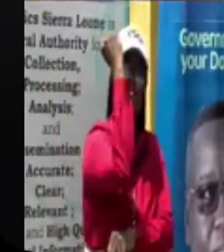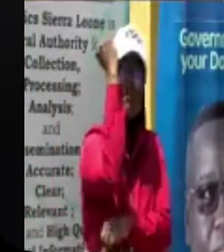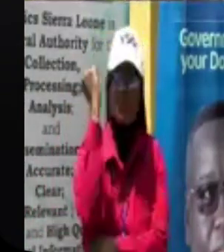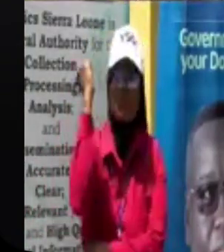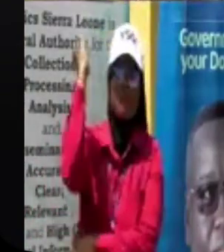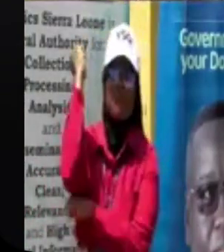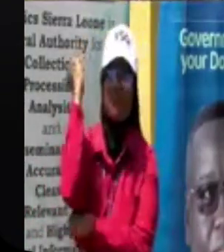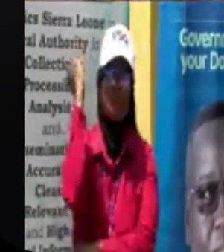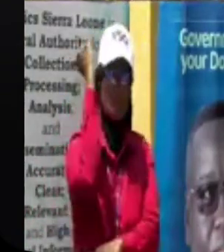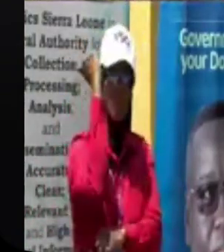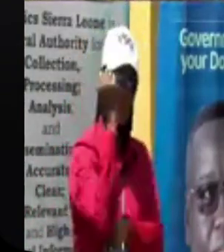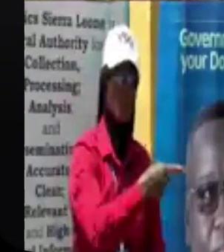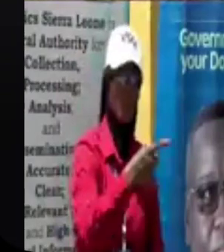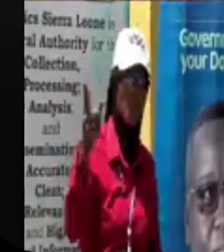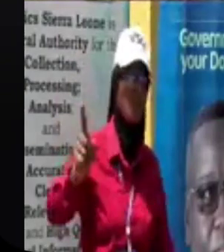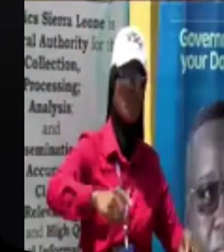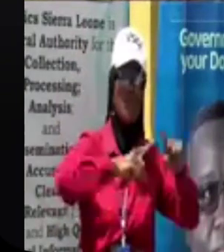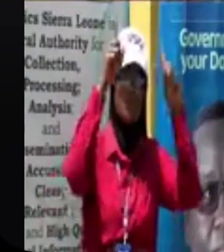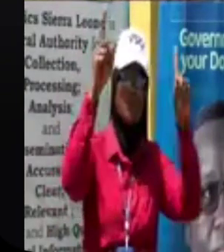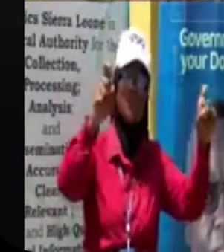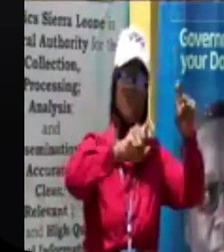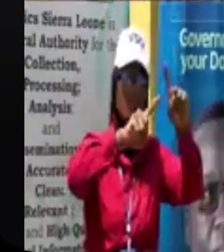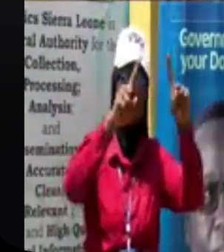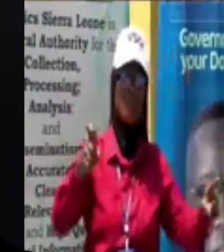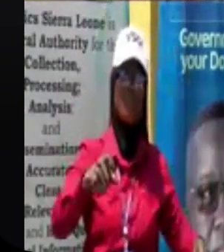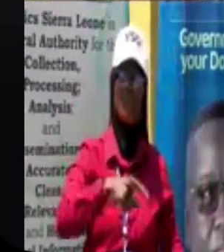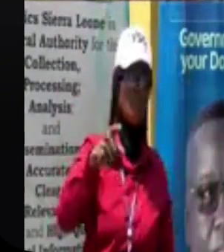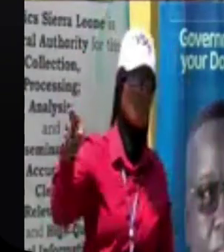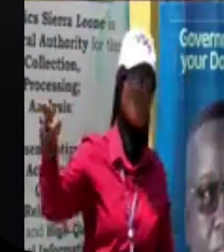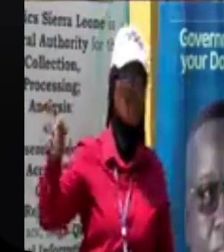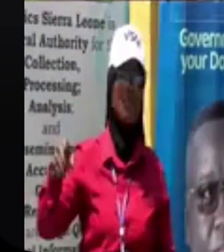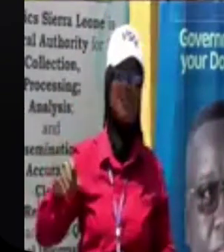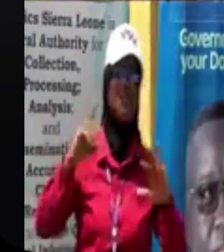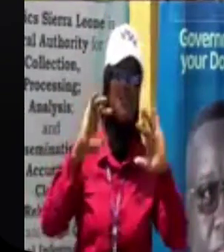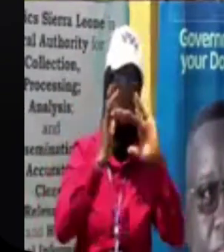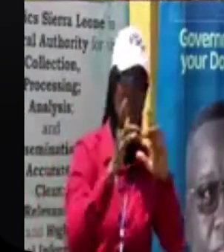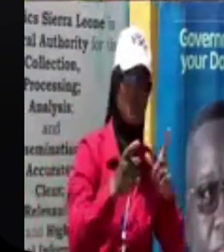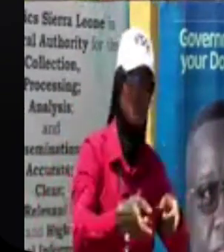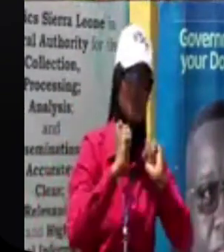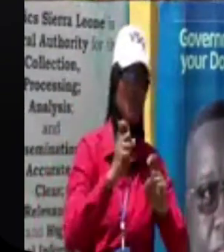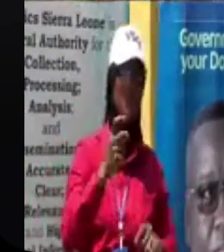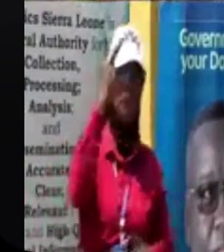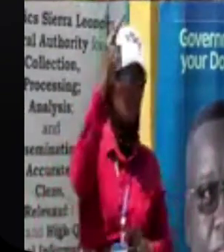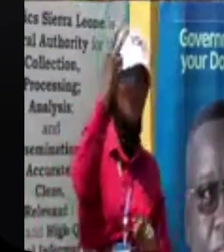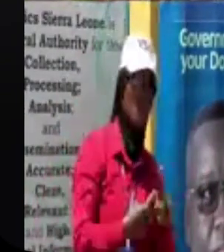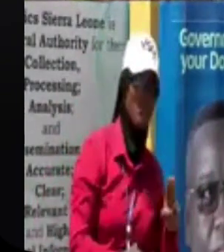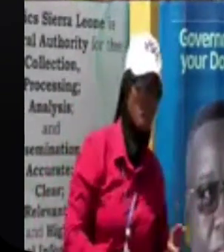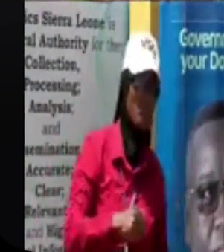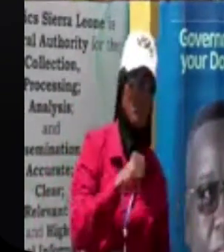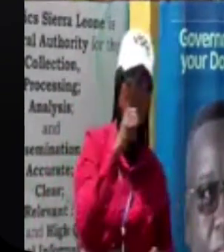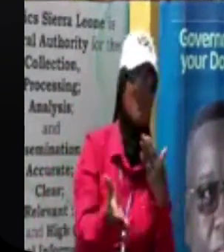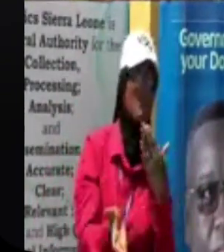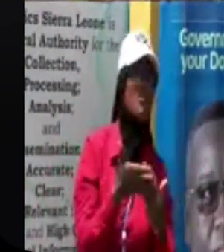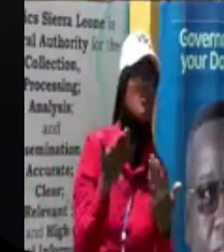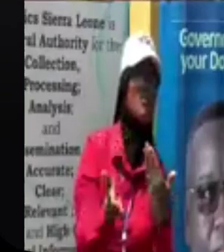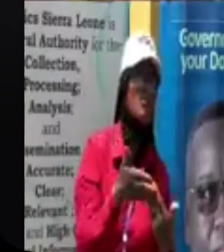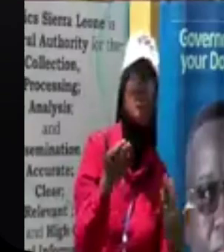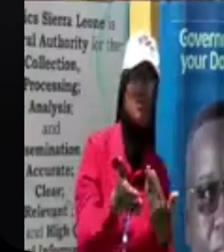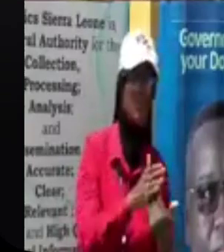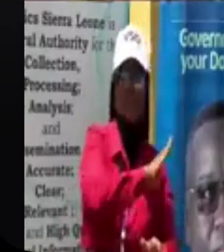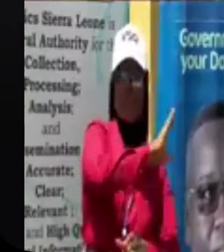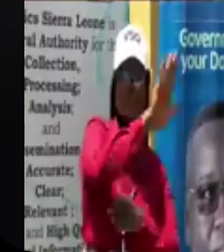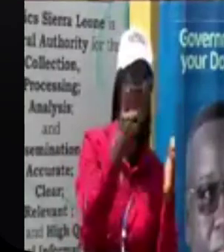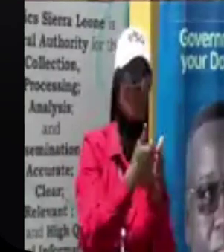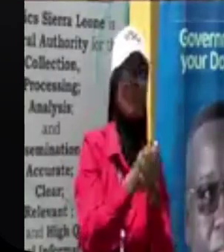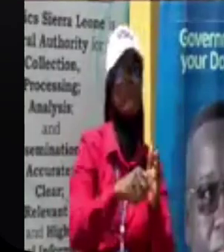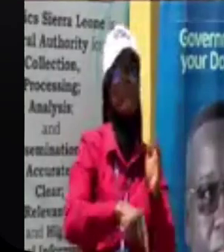they erect, they're questionable for now, where the contractor say they don't give you 2 months. That 2 months they're not going easy because all the one where